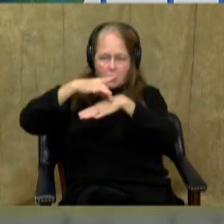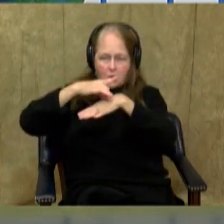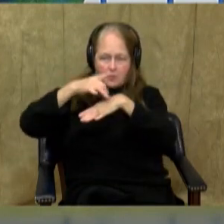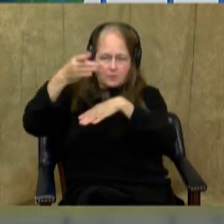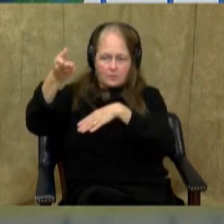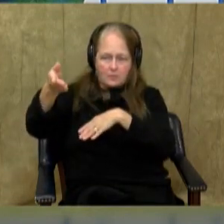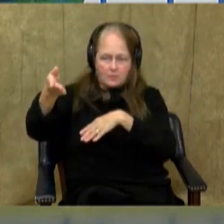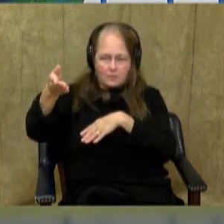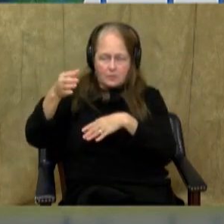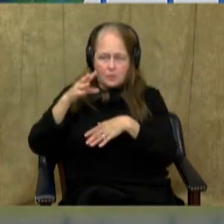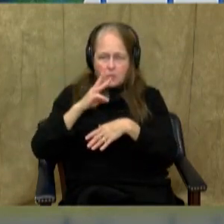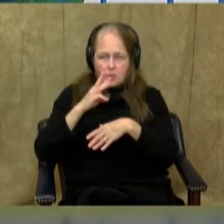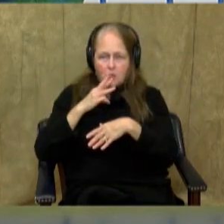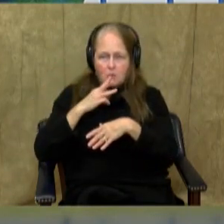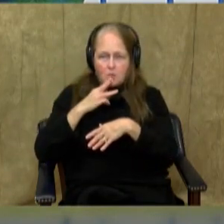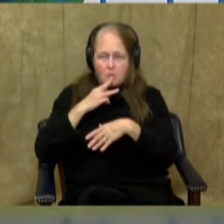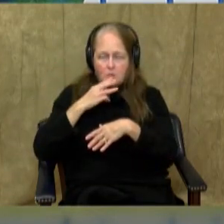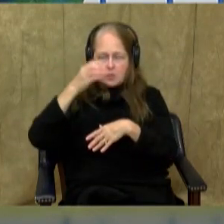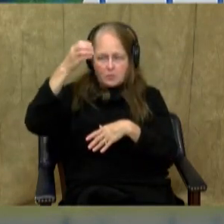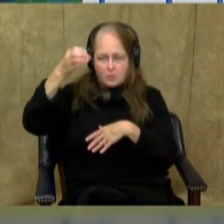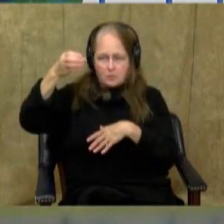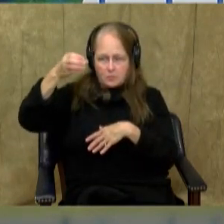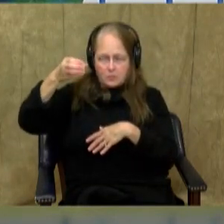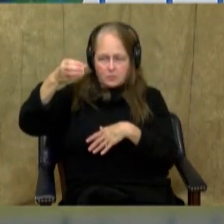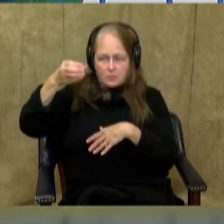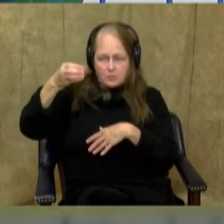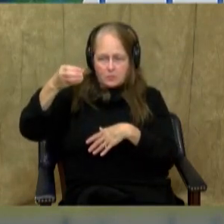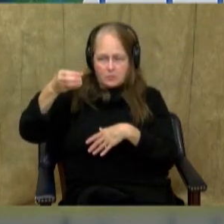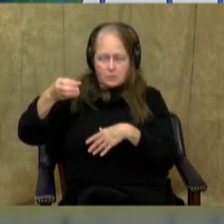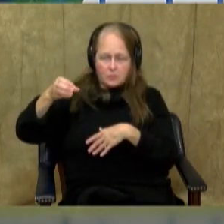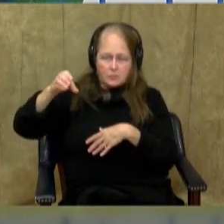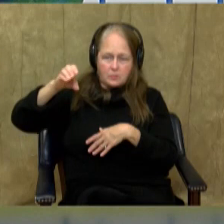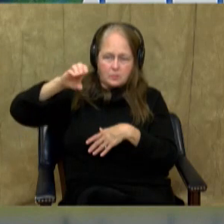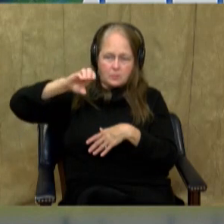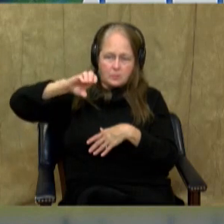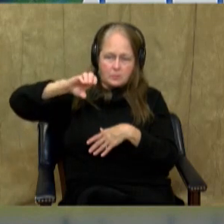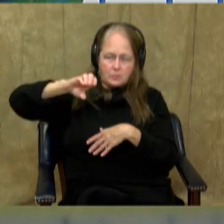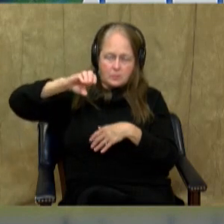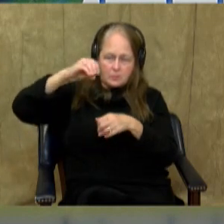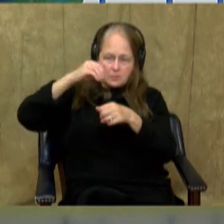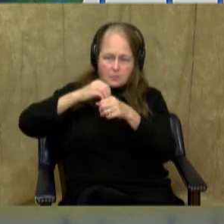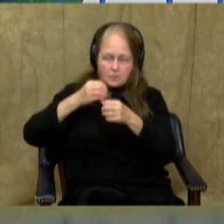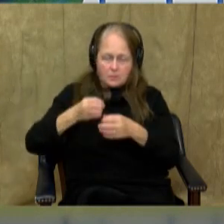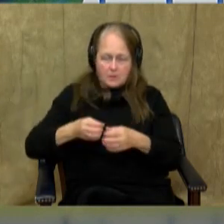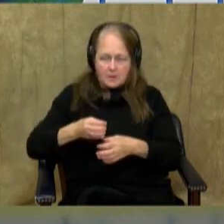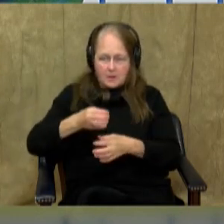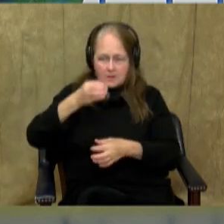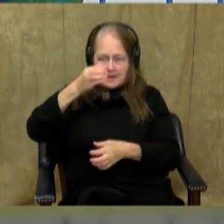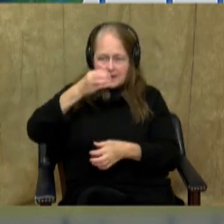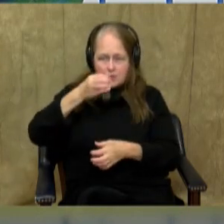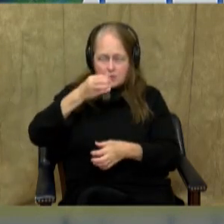So if I take the water out of this container and I pour it into this container,